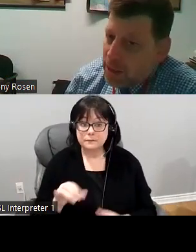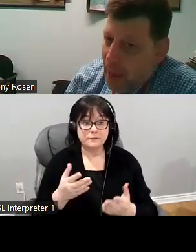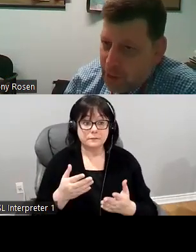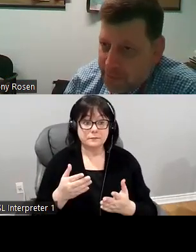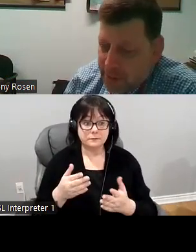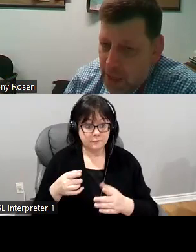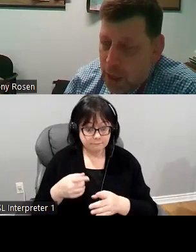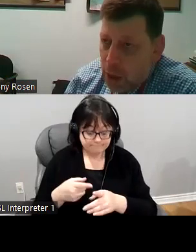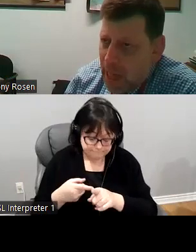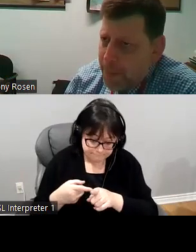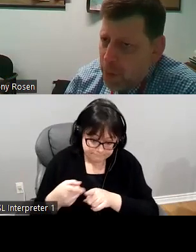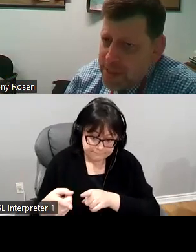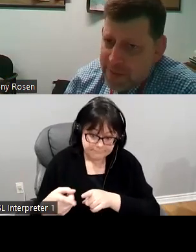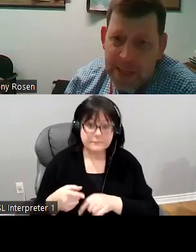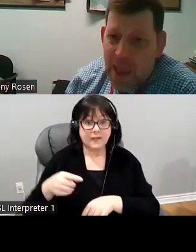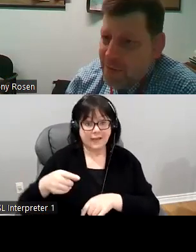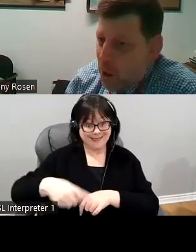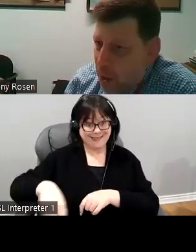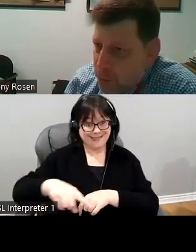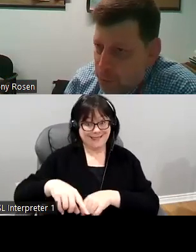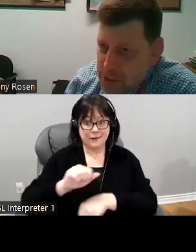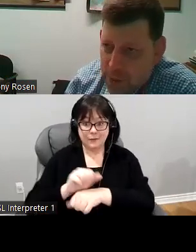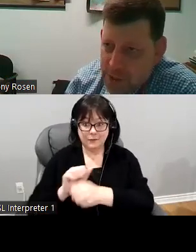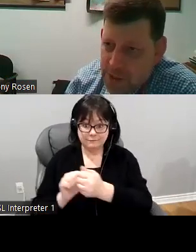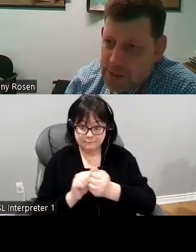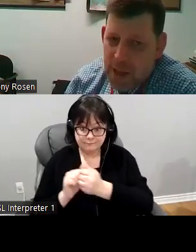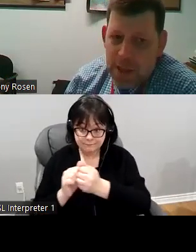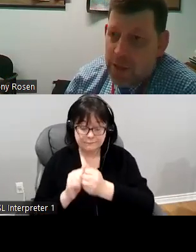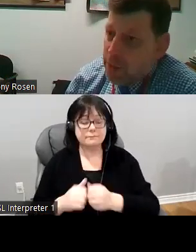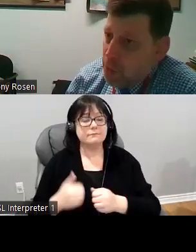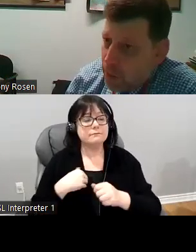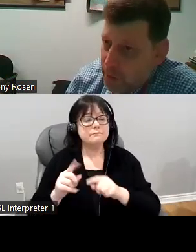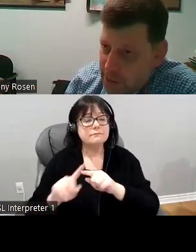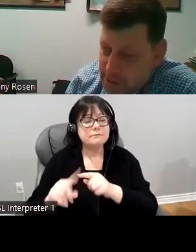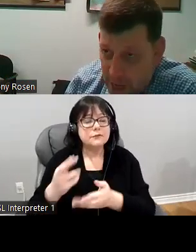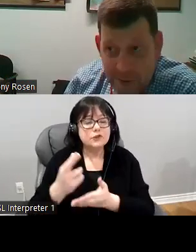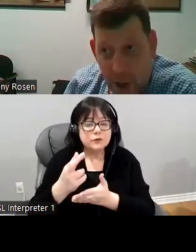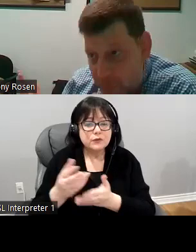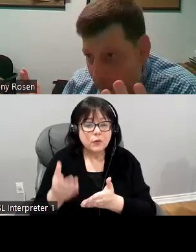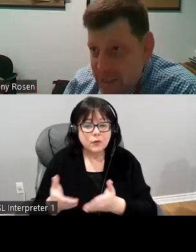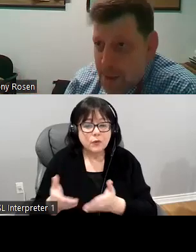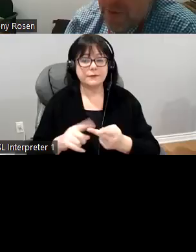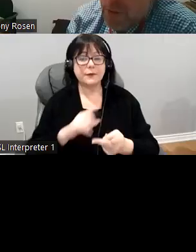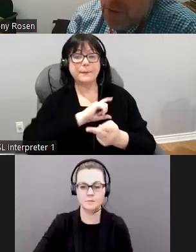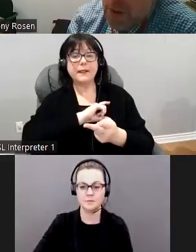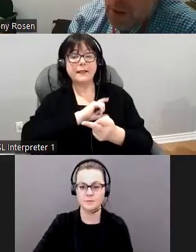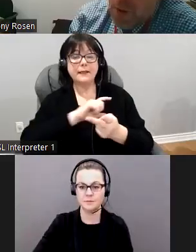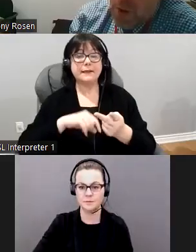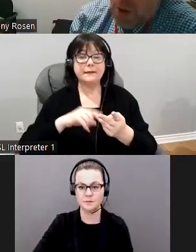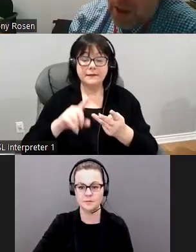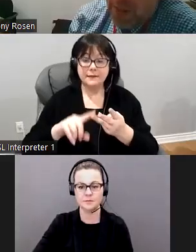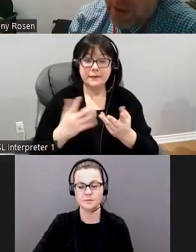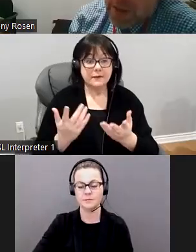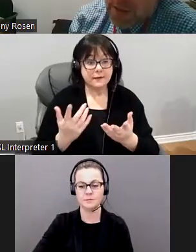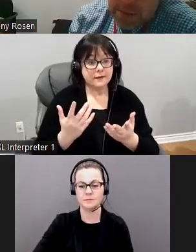work collaboratively. They involve other resources, the authorities. They involve probably some of you who